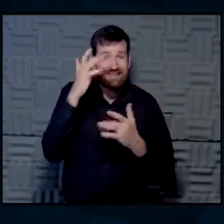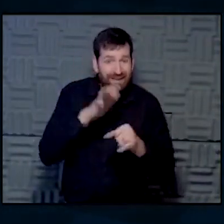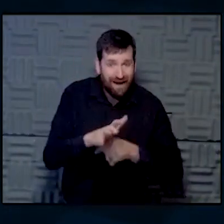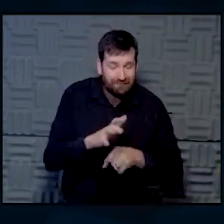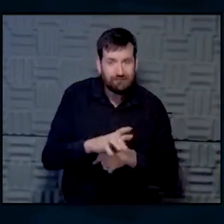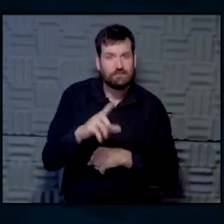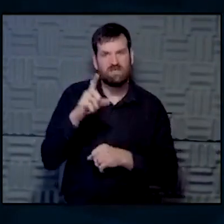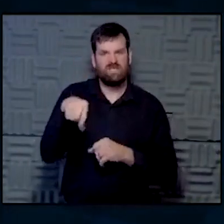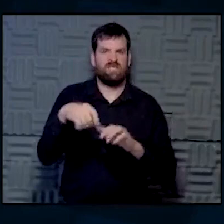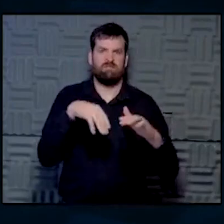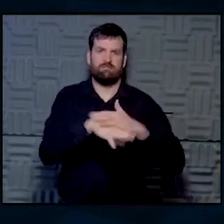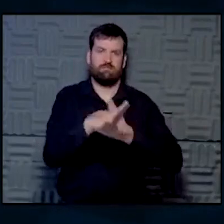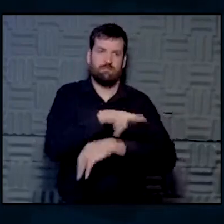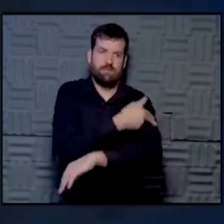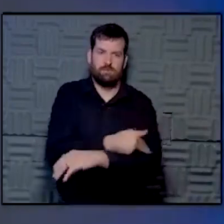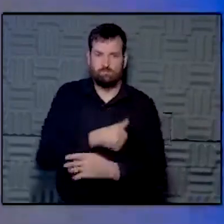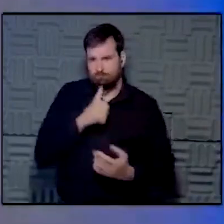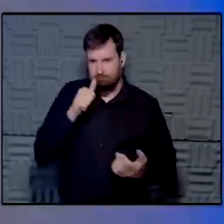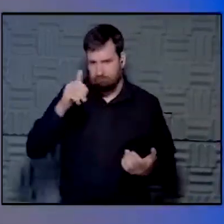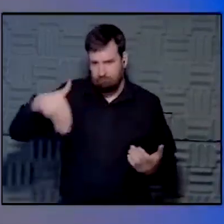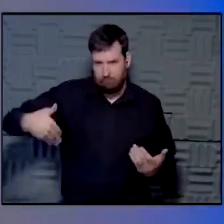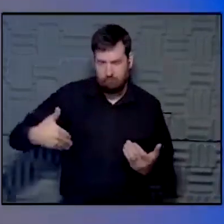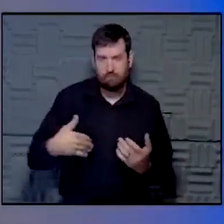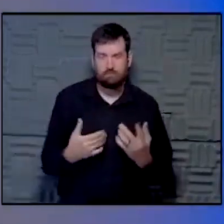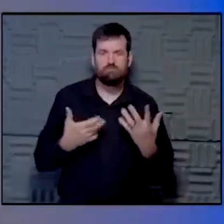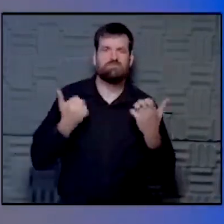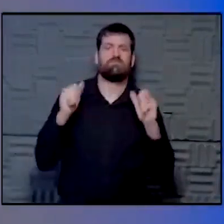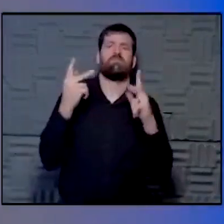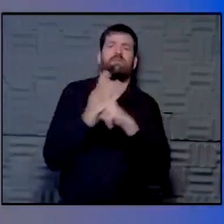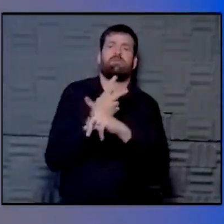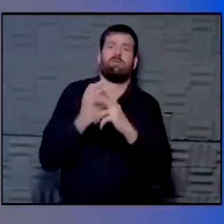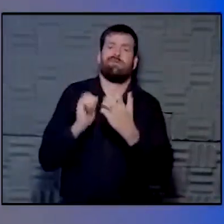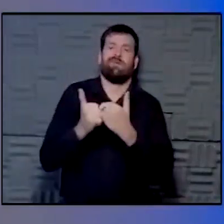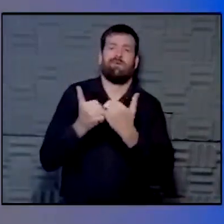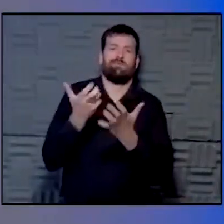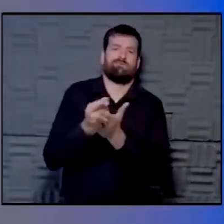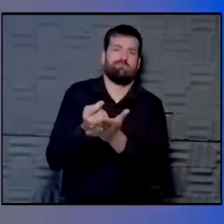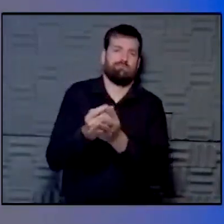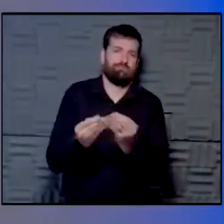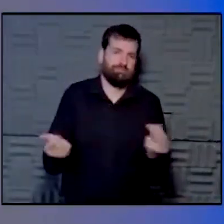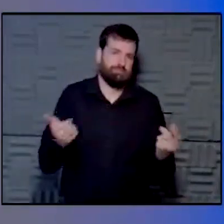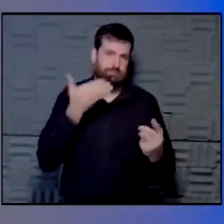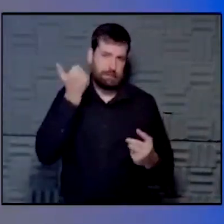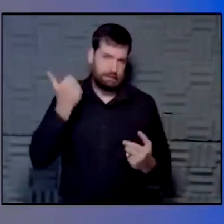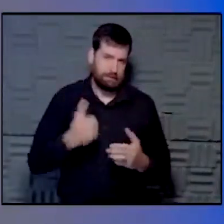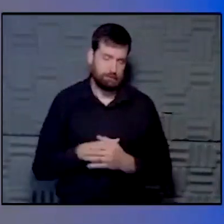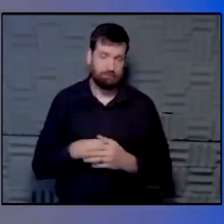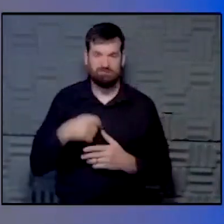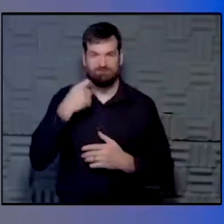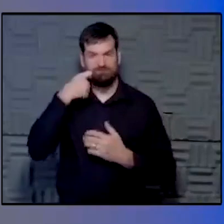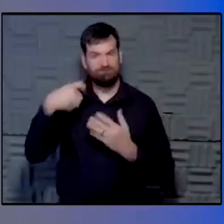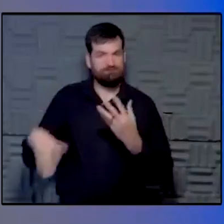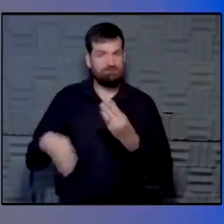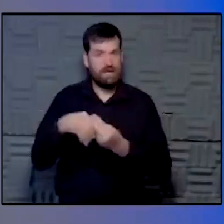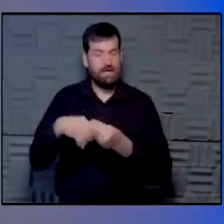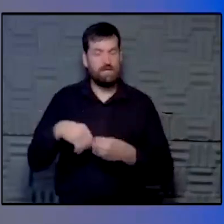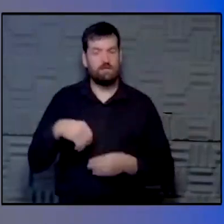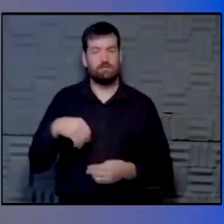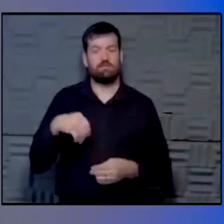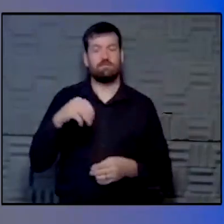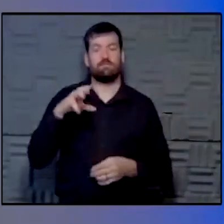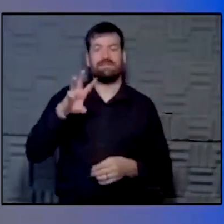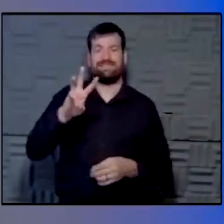the hospital, and we're trying to figure out what the best answers are for them. We've just added a